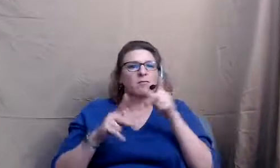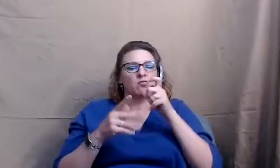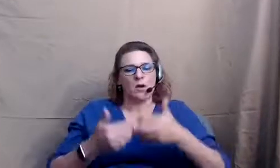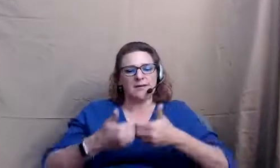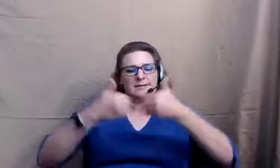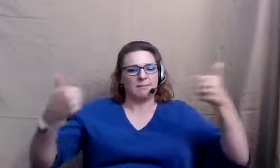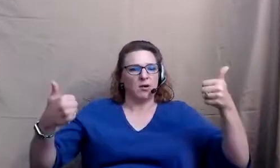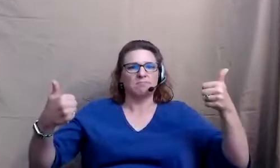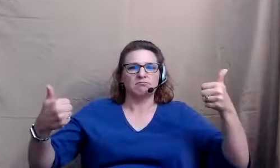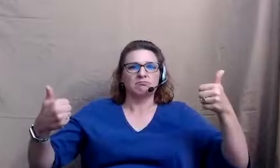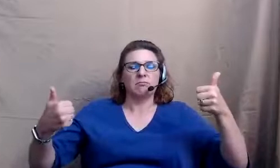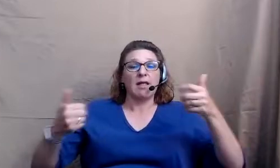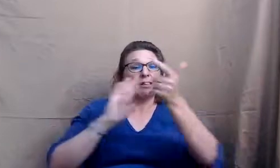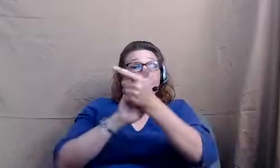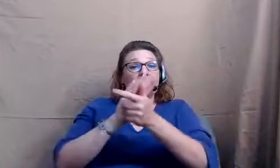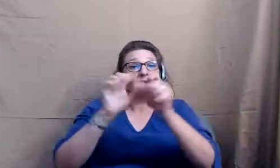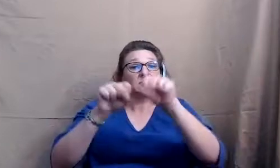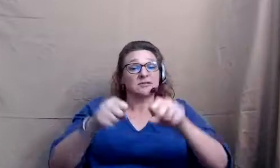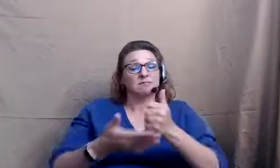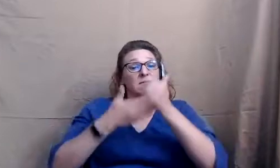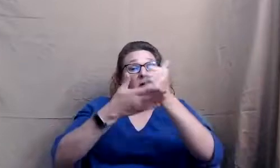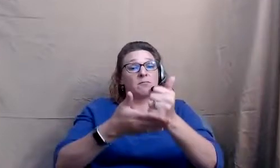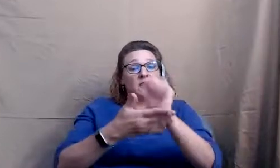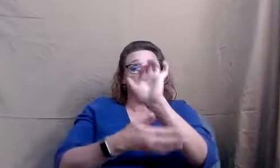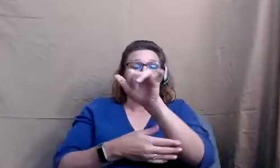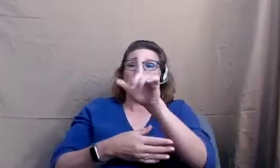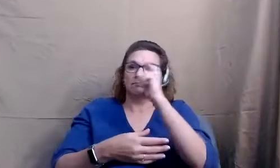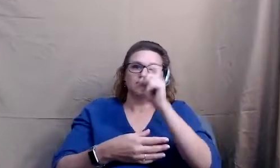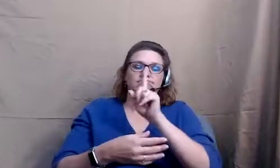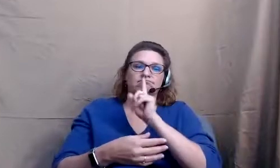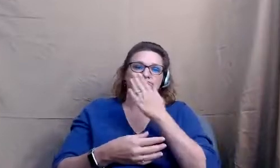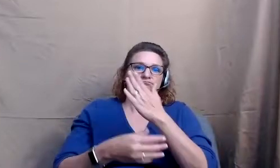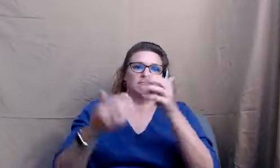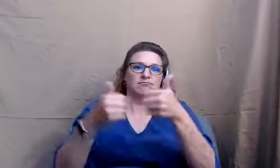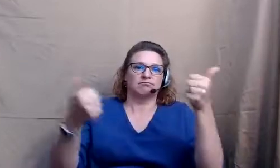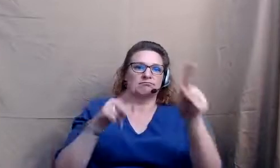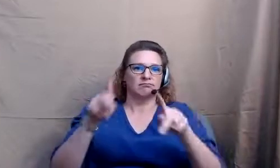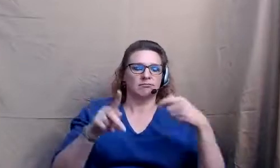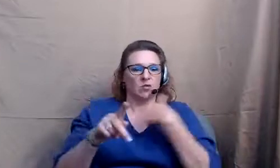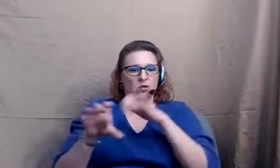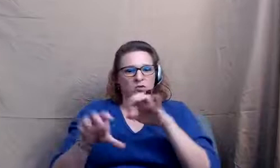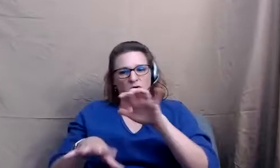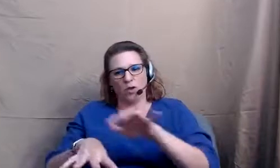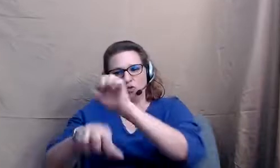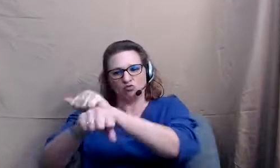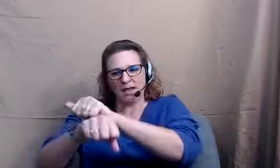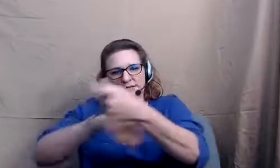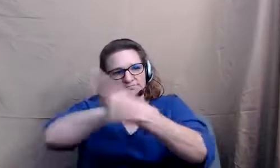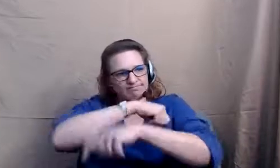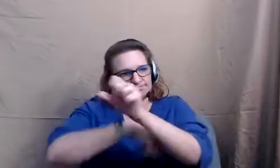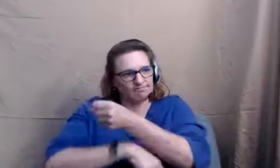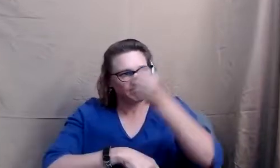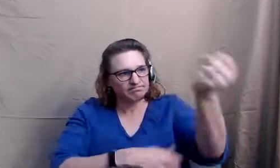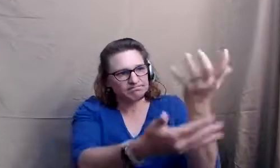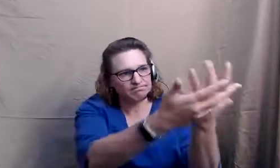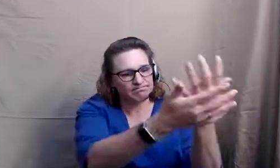that's who the legal system helps the most, because the legal system is great at separating people. We do it through arrest and conviction and incarceration. We